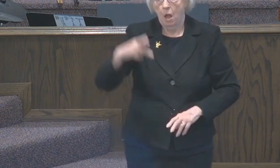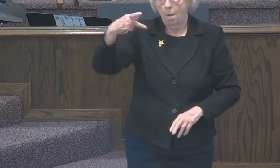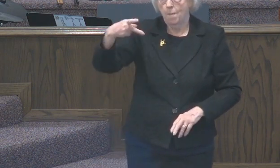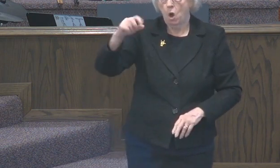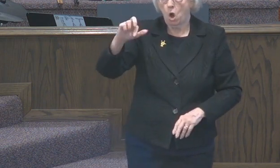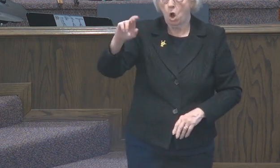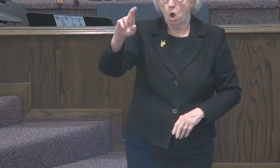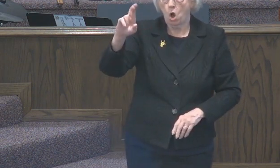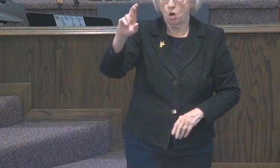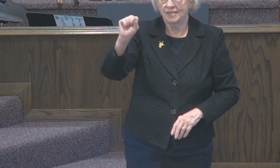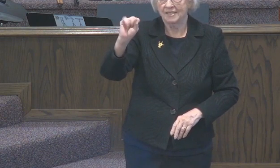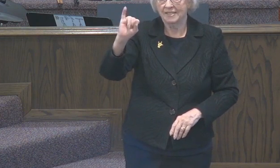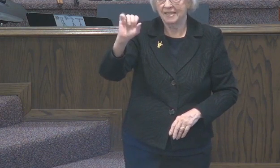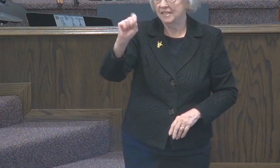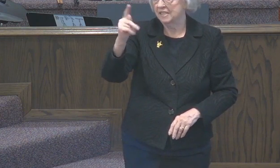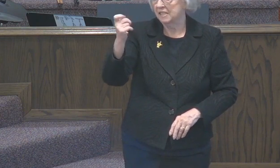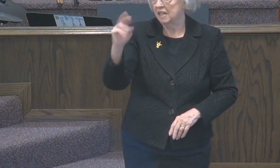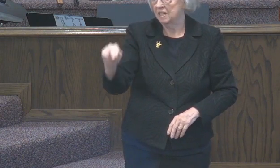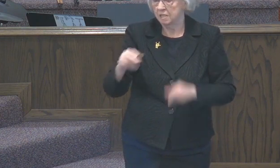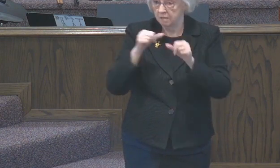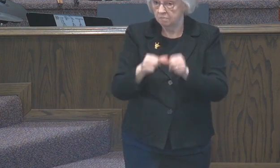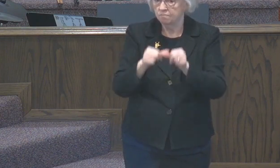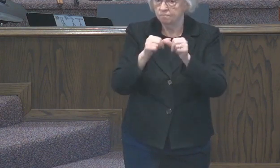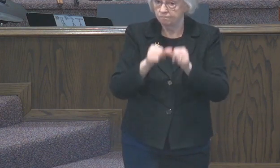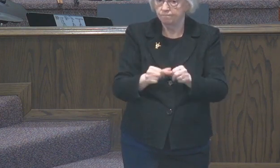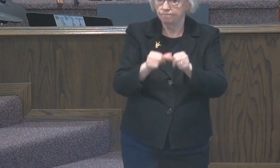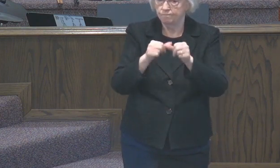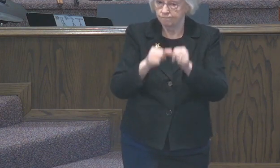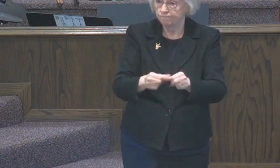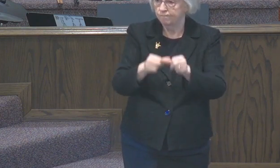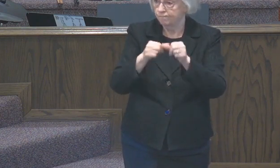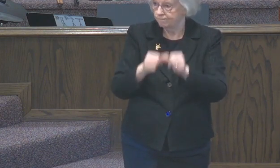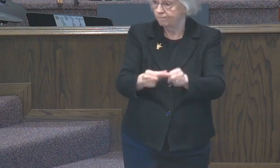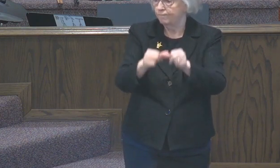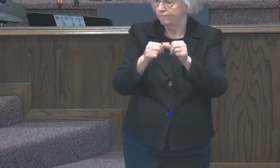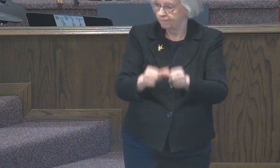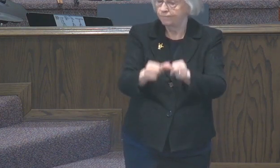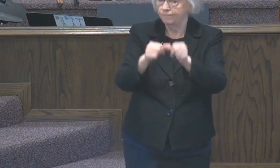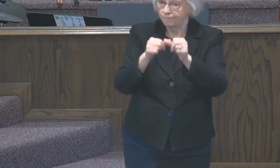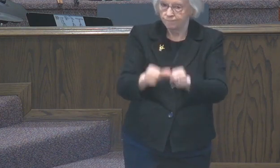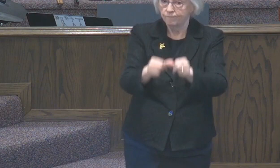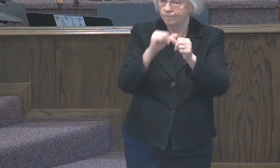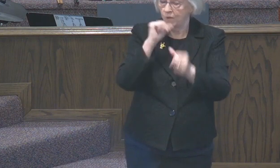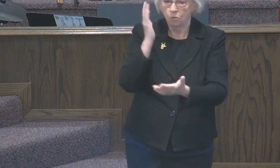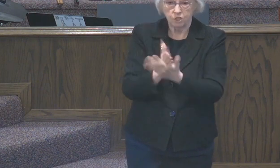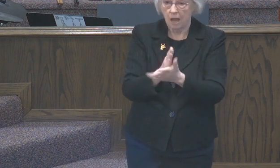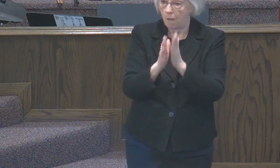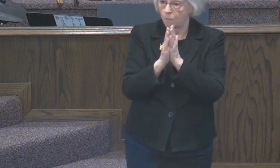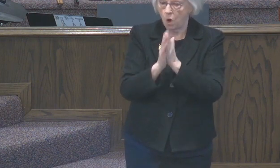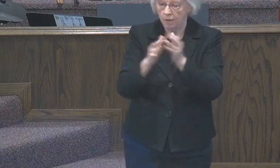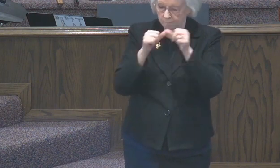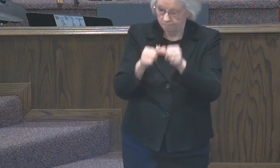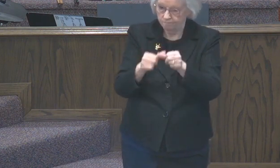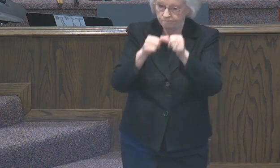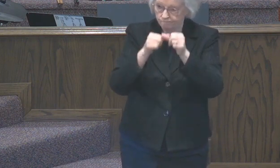This progression, if you will, if you see this, there is a progression to the intensity of